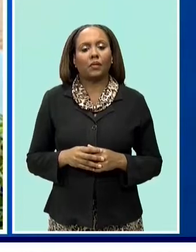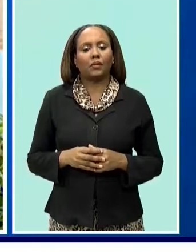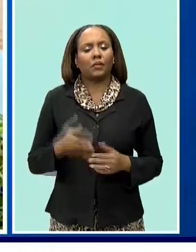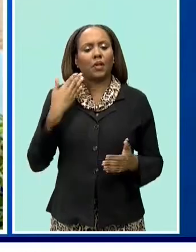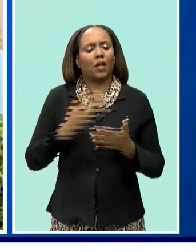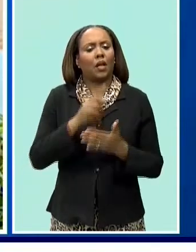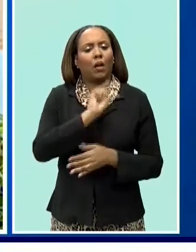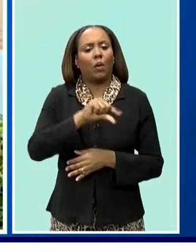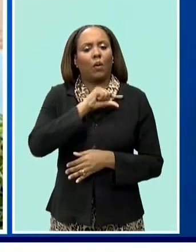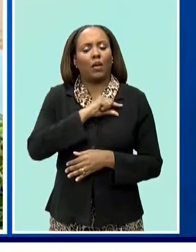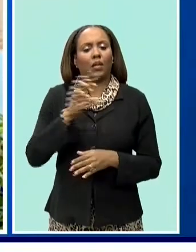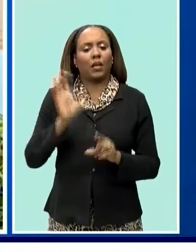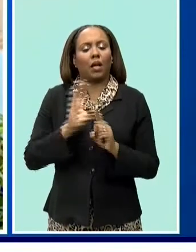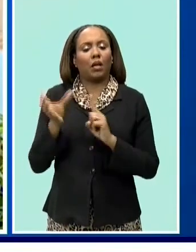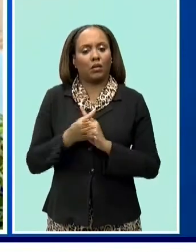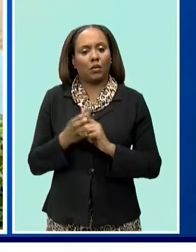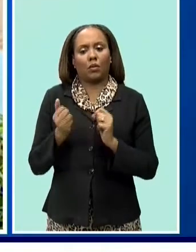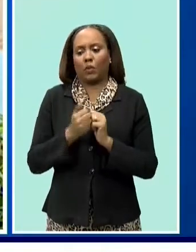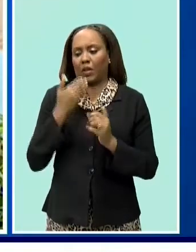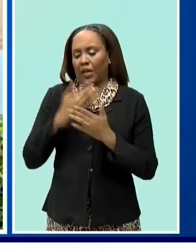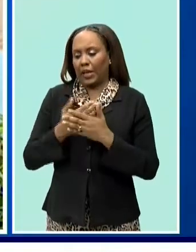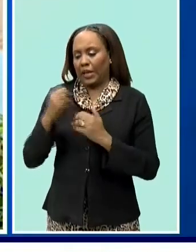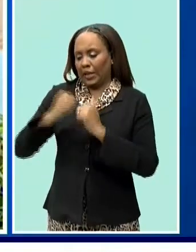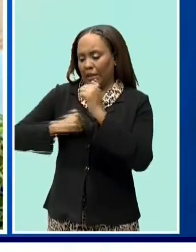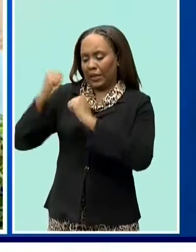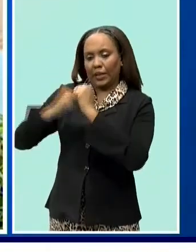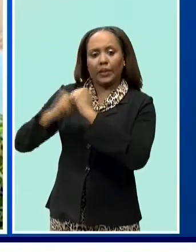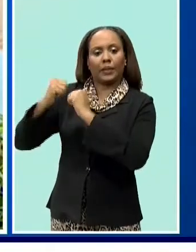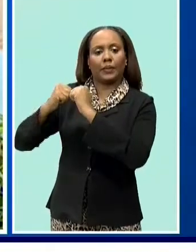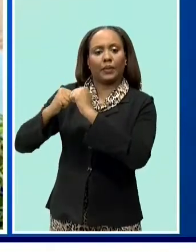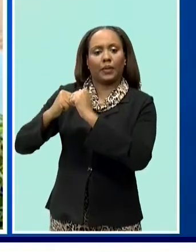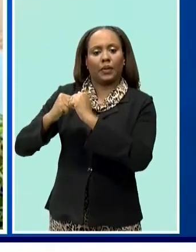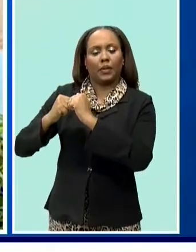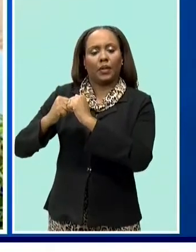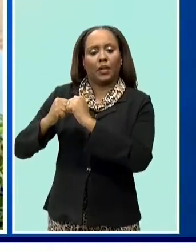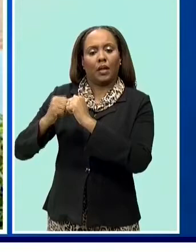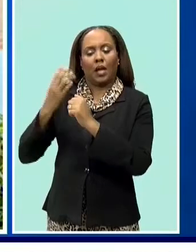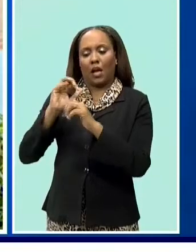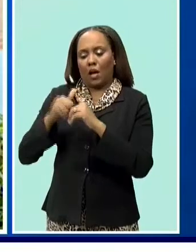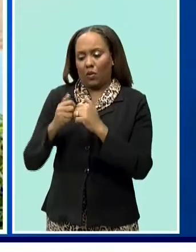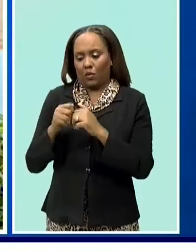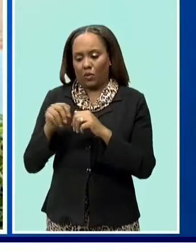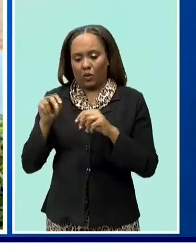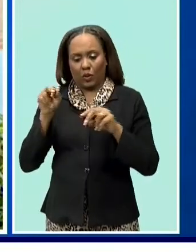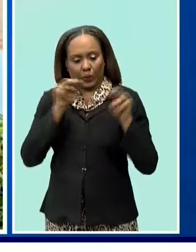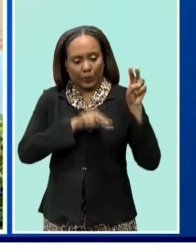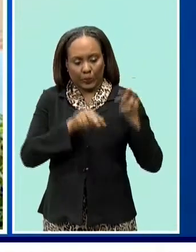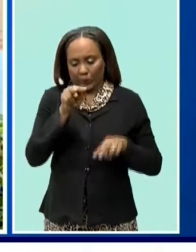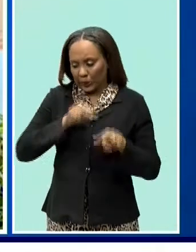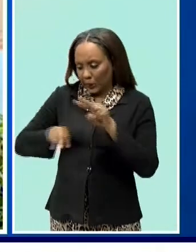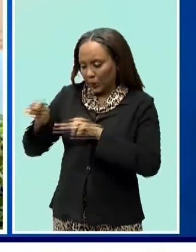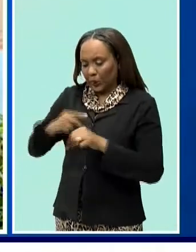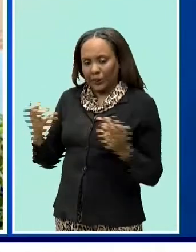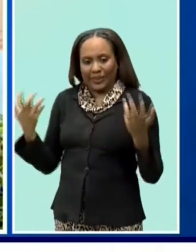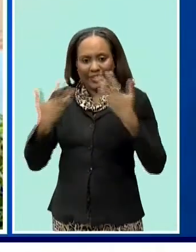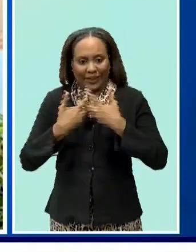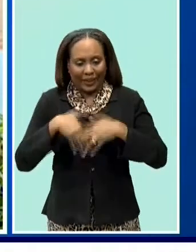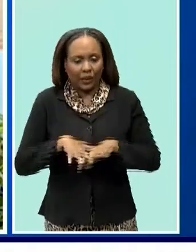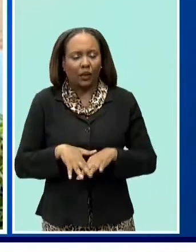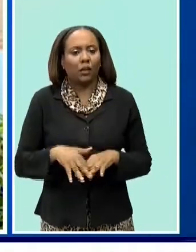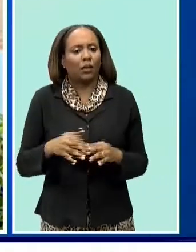culture together with a quality infrastructure system and its conformity assessment services support